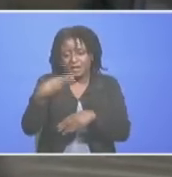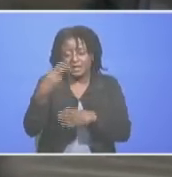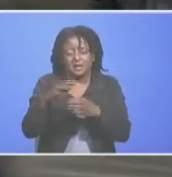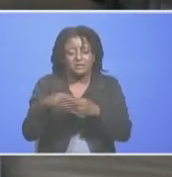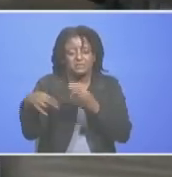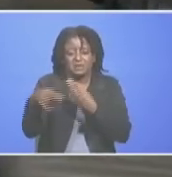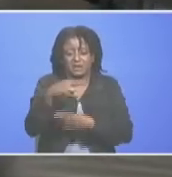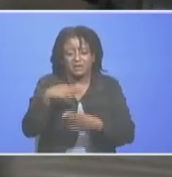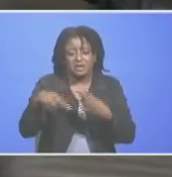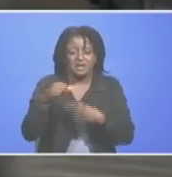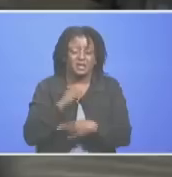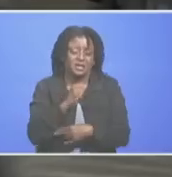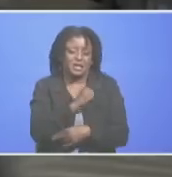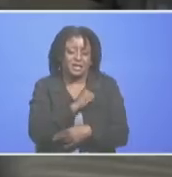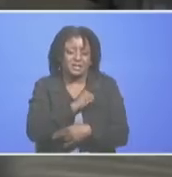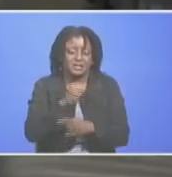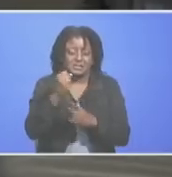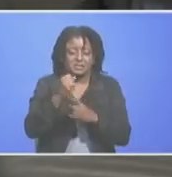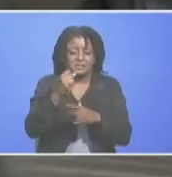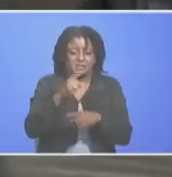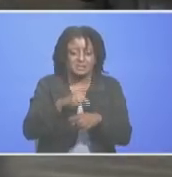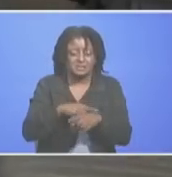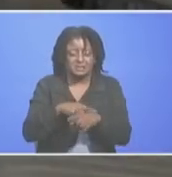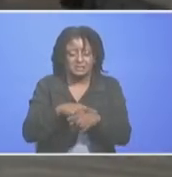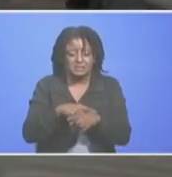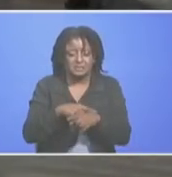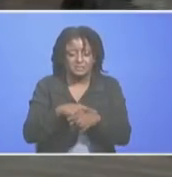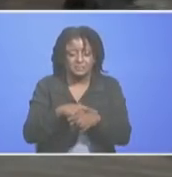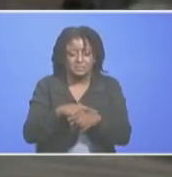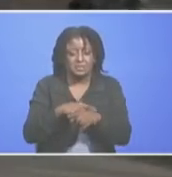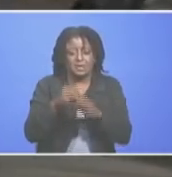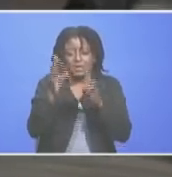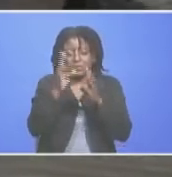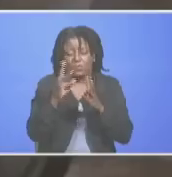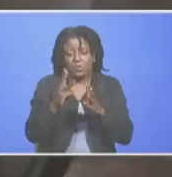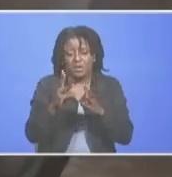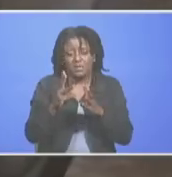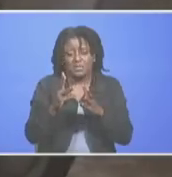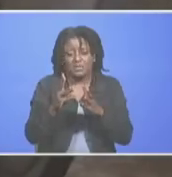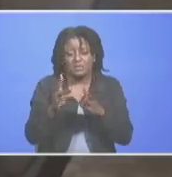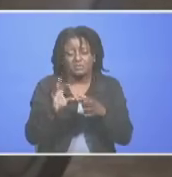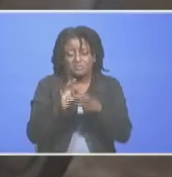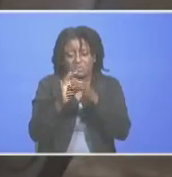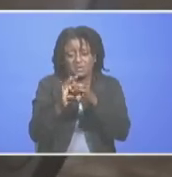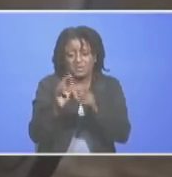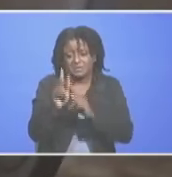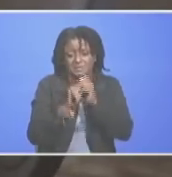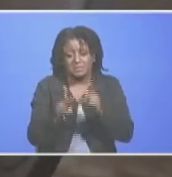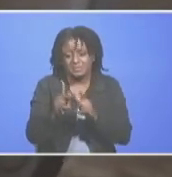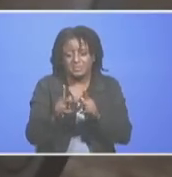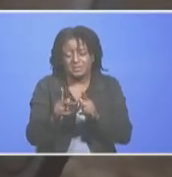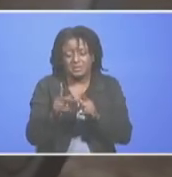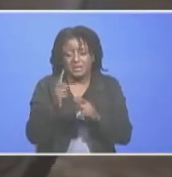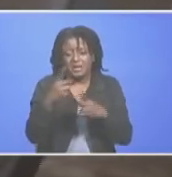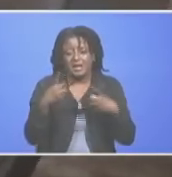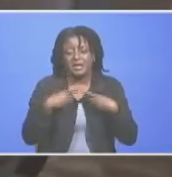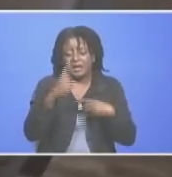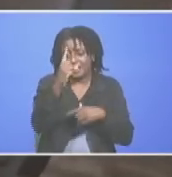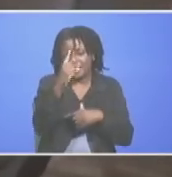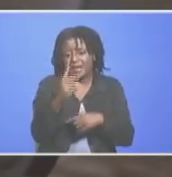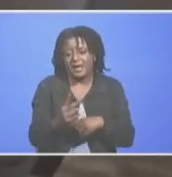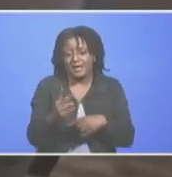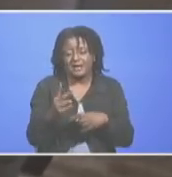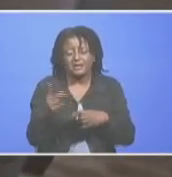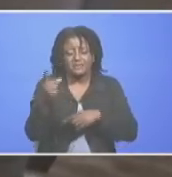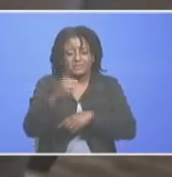source for weather information in the region, partnered for a half-day conference focusing on hurricane preparedness and natural disasters.